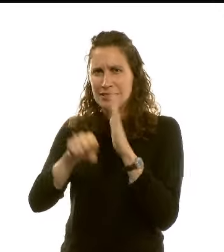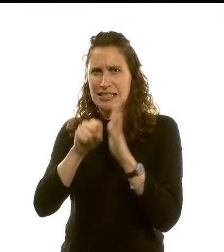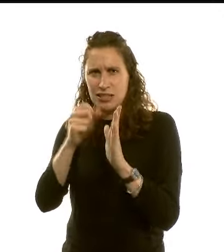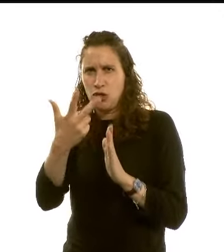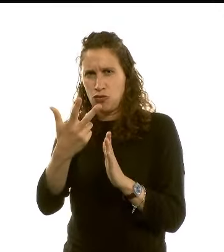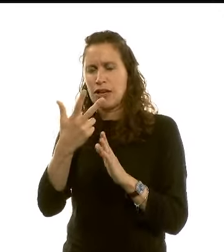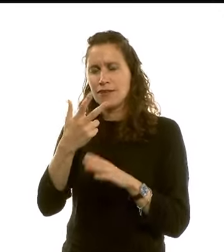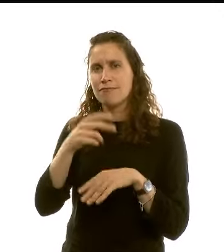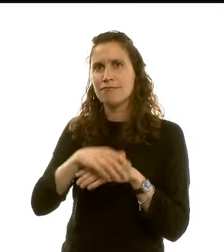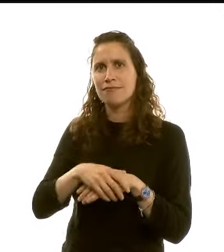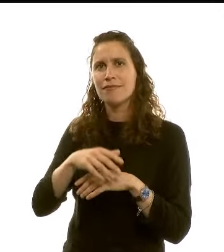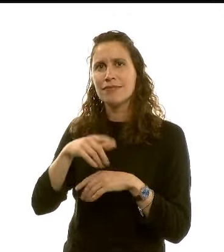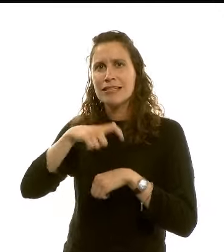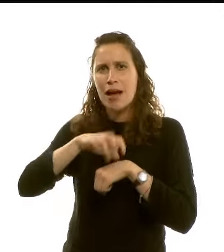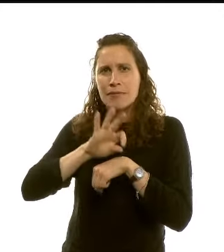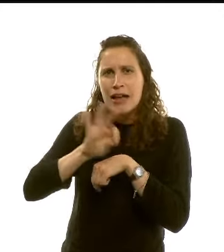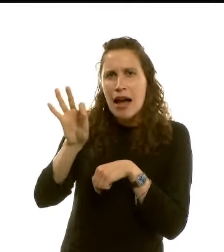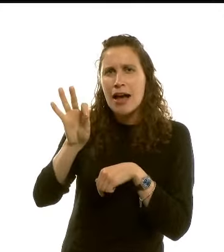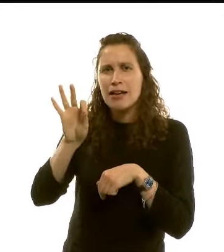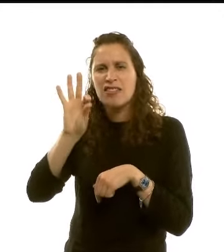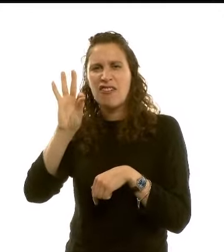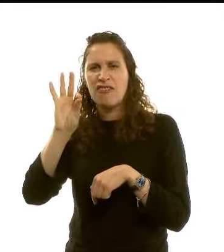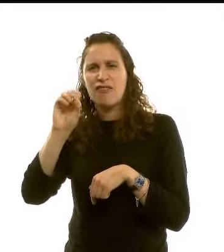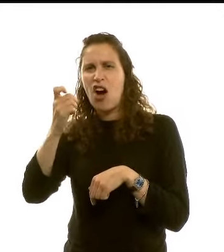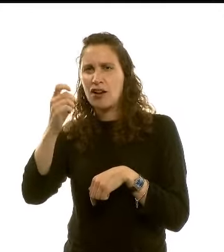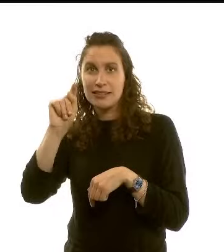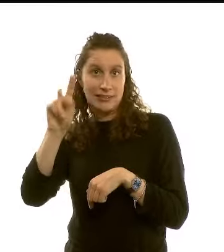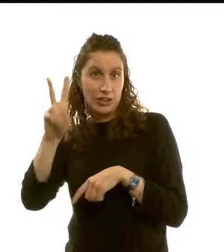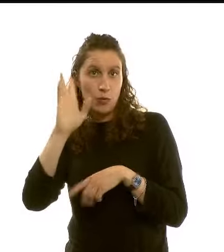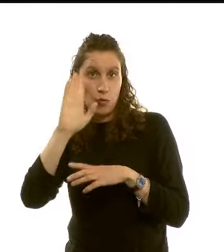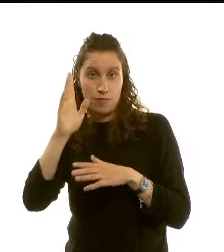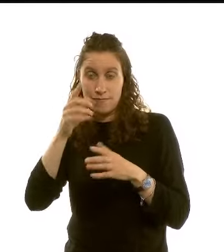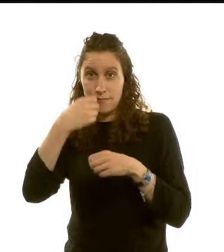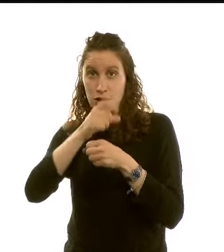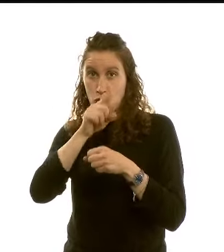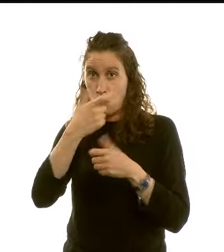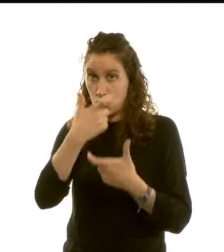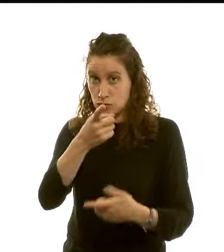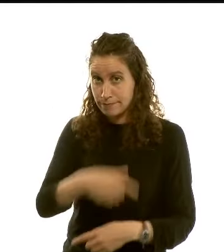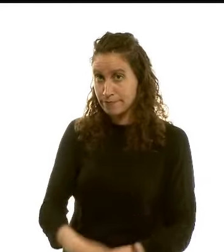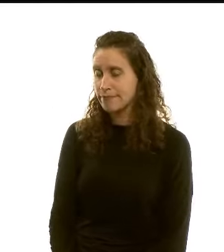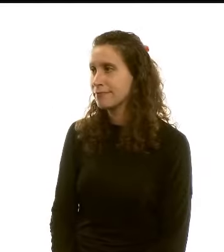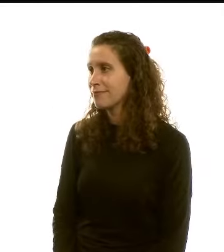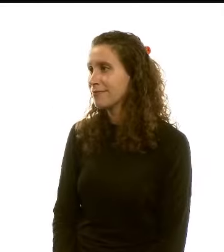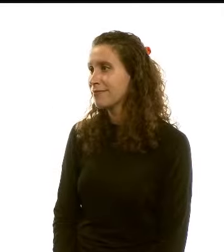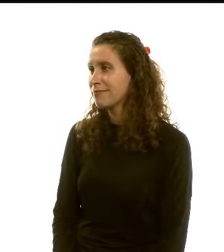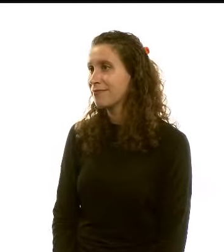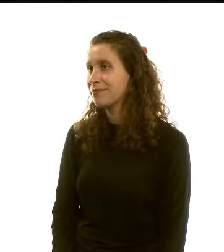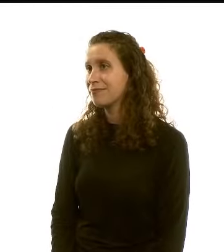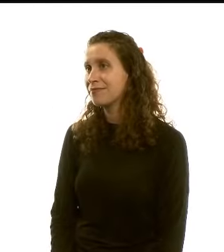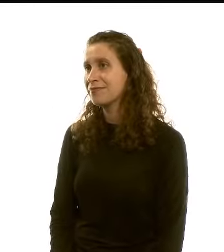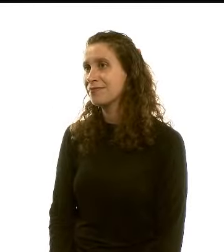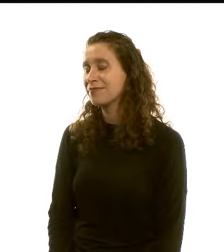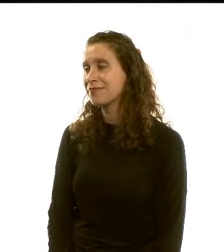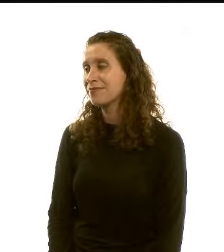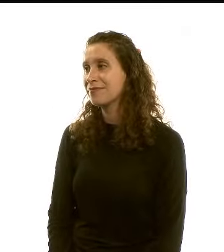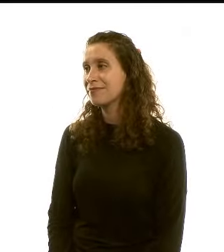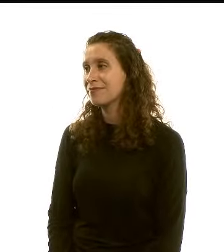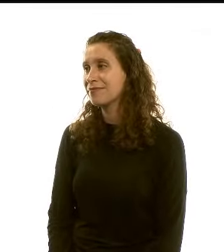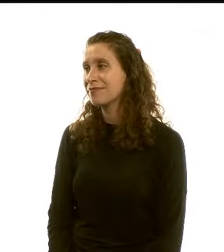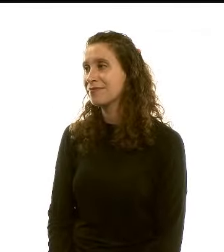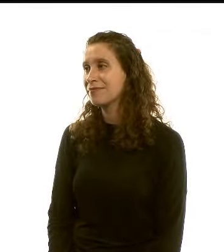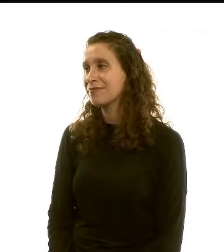night 8 Central on Fox TV. But for now, it's back to you guys in the studio. Thank you.